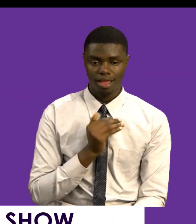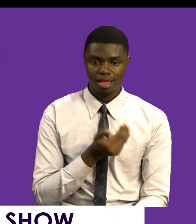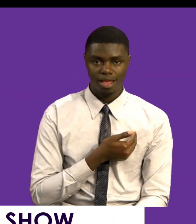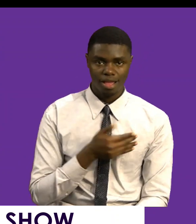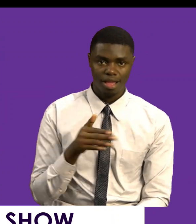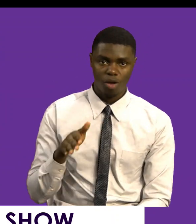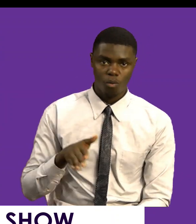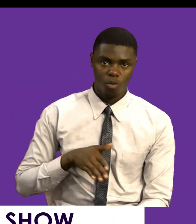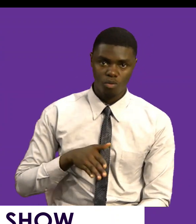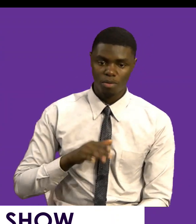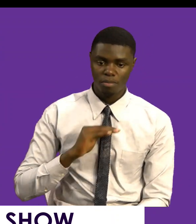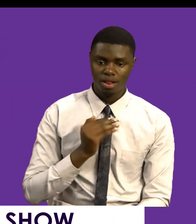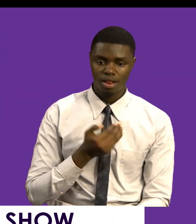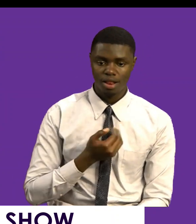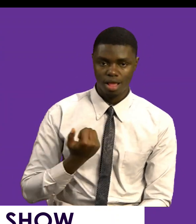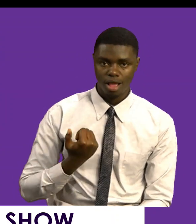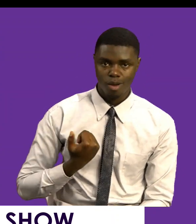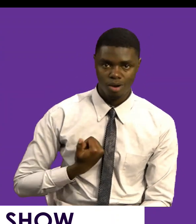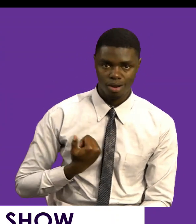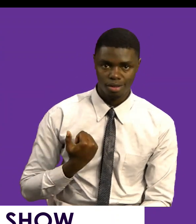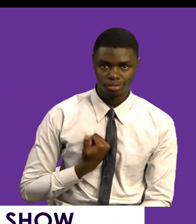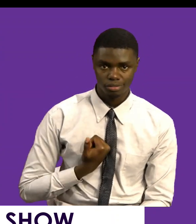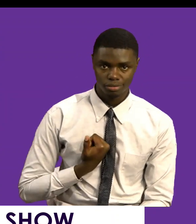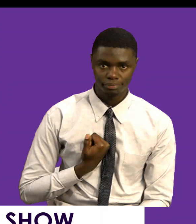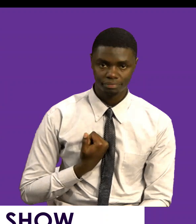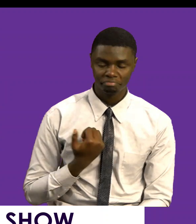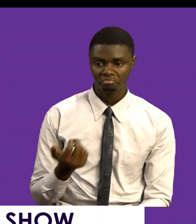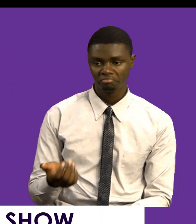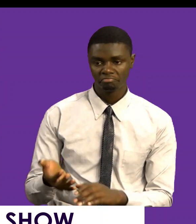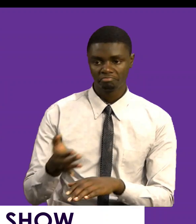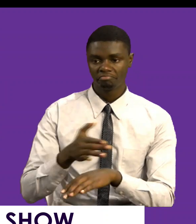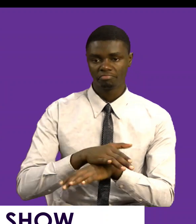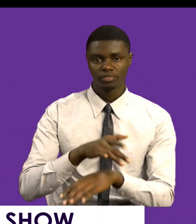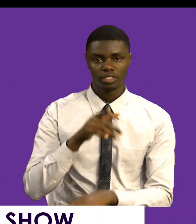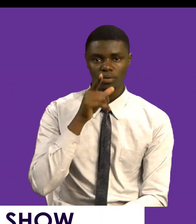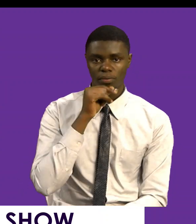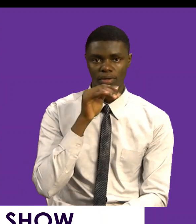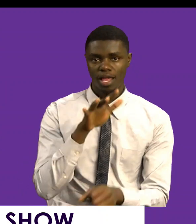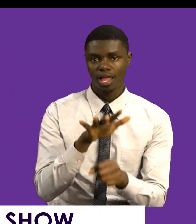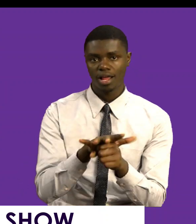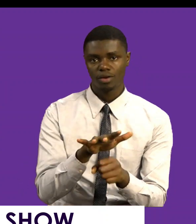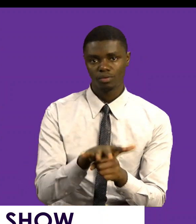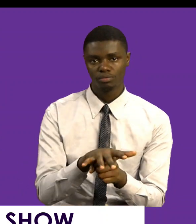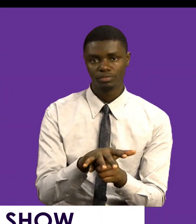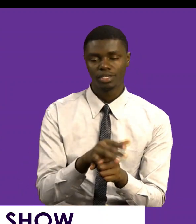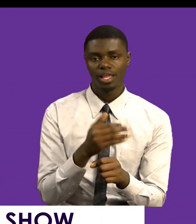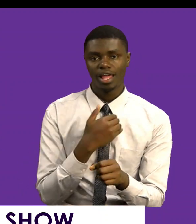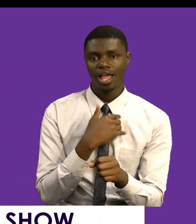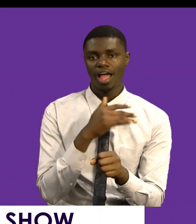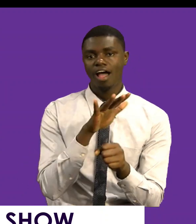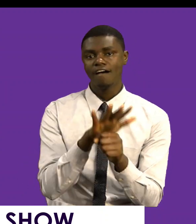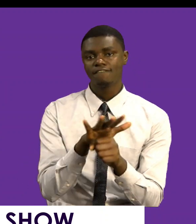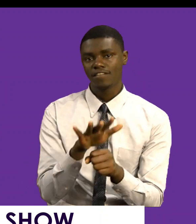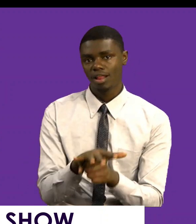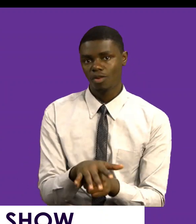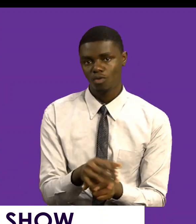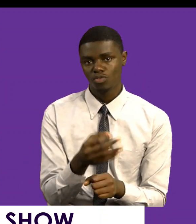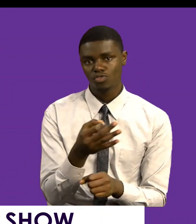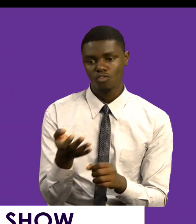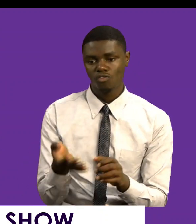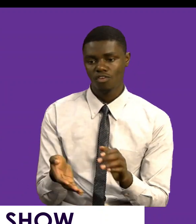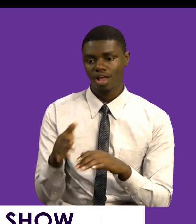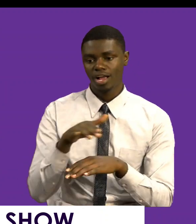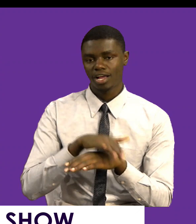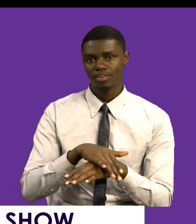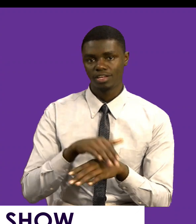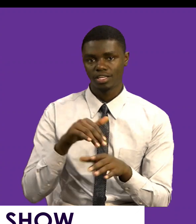women, our girls, are covered so much. There is a lot of covering of